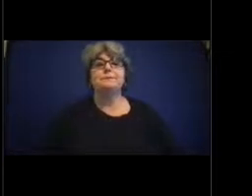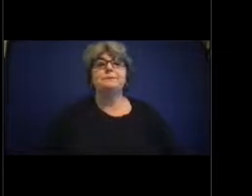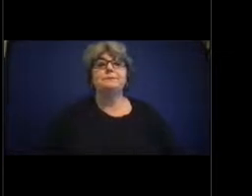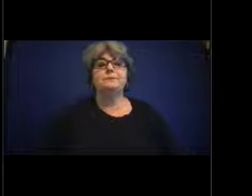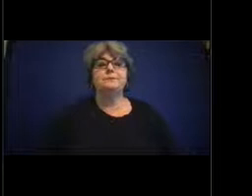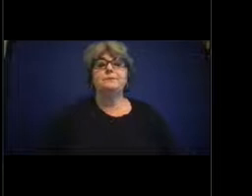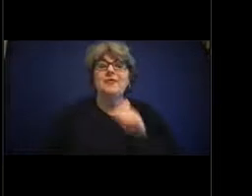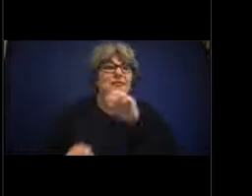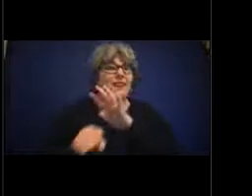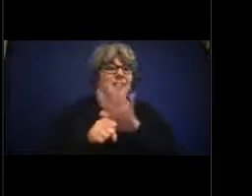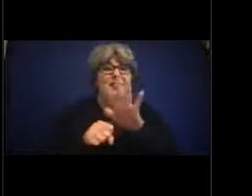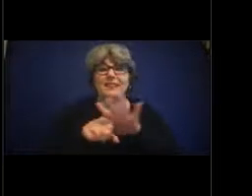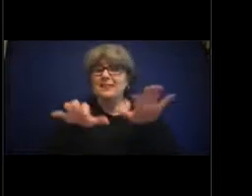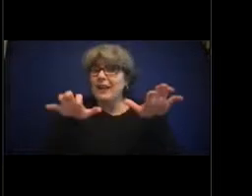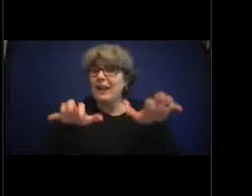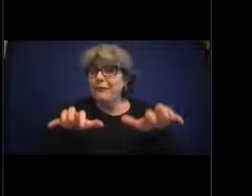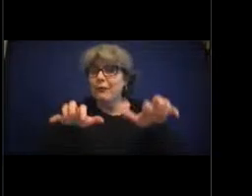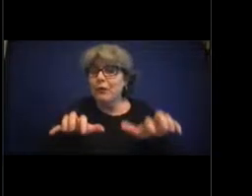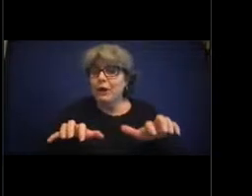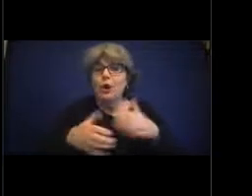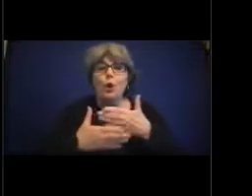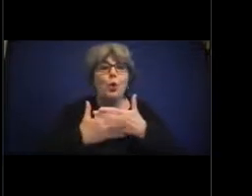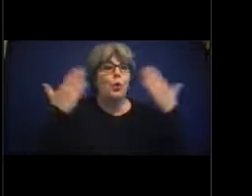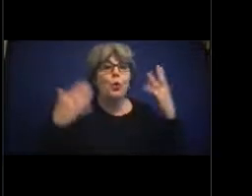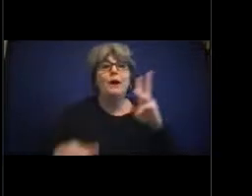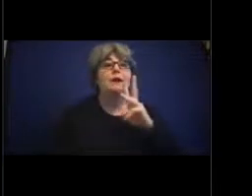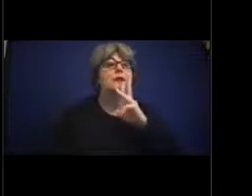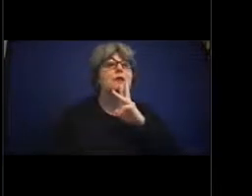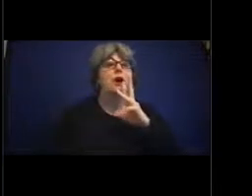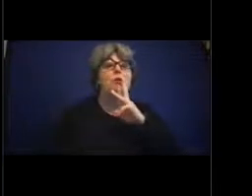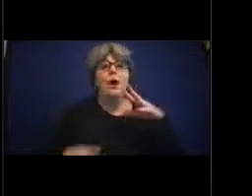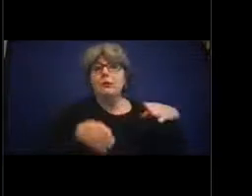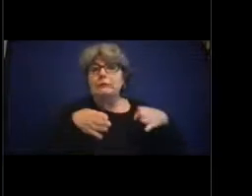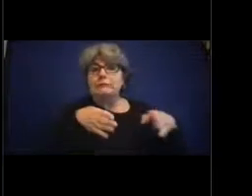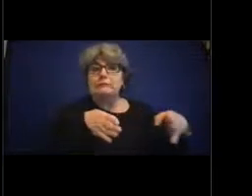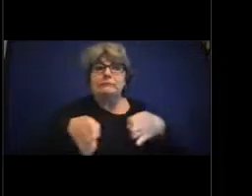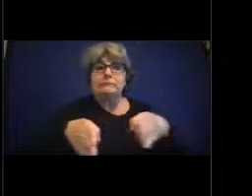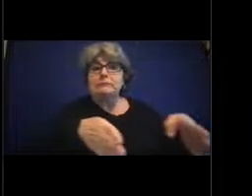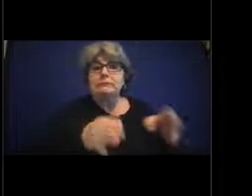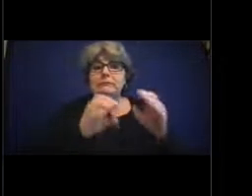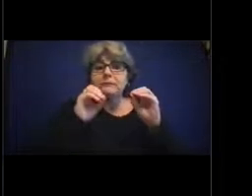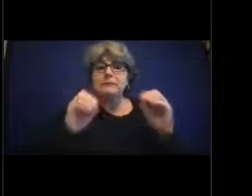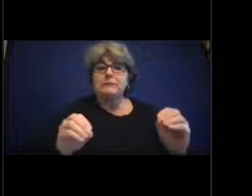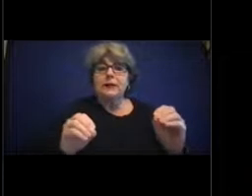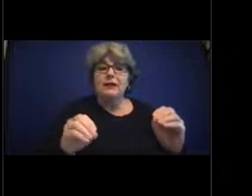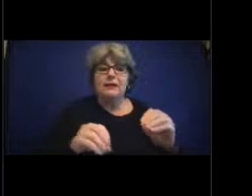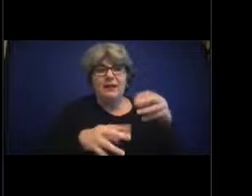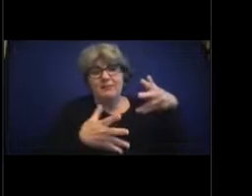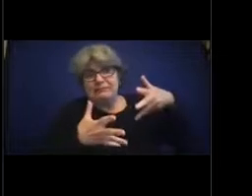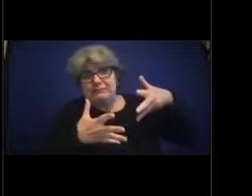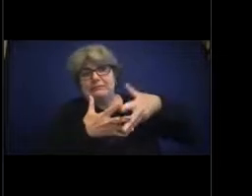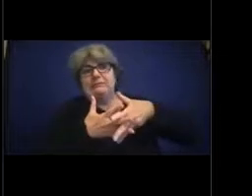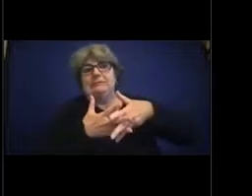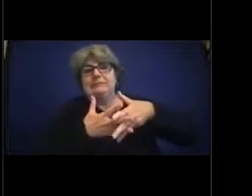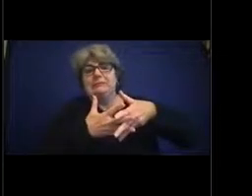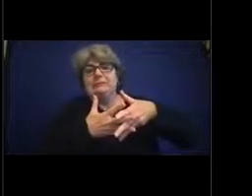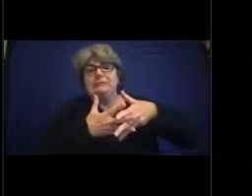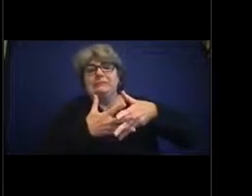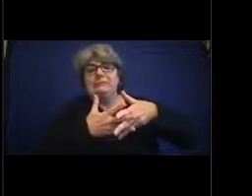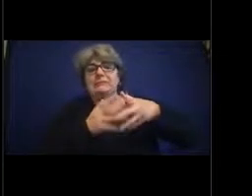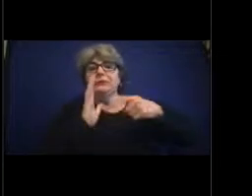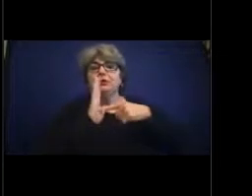of precipitation has led to no water in the channel in front of us and very deep crevices in the